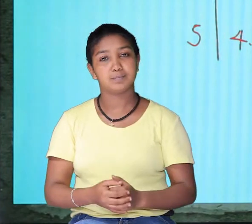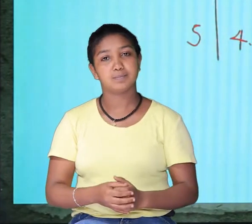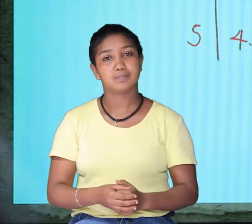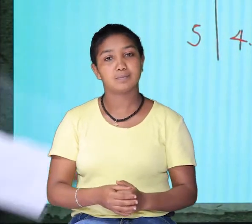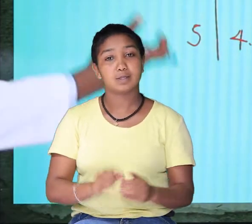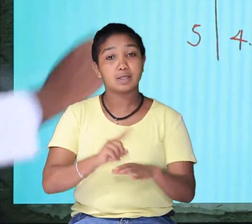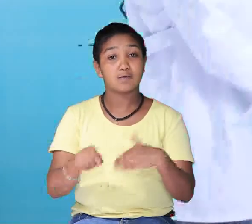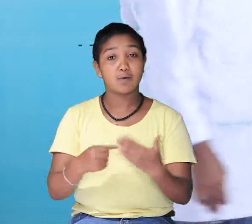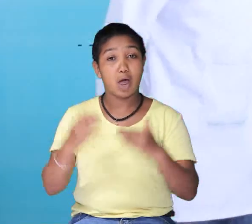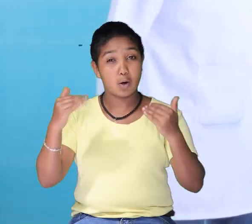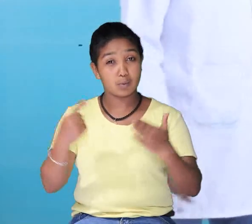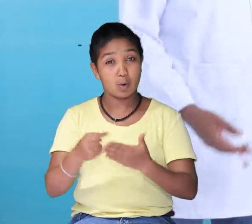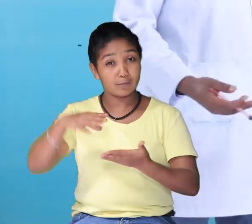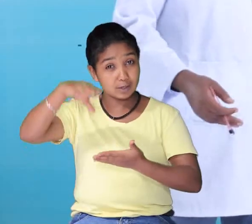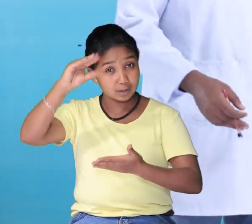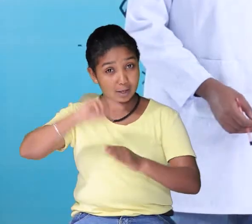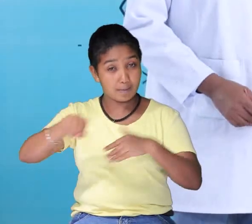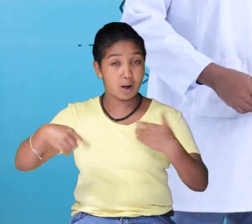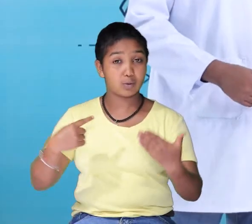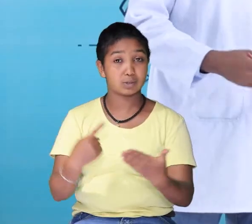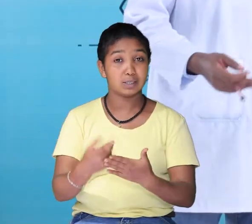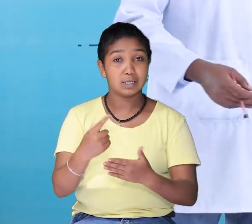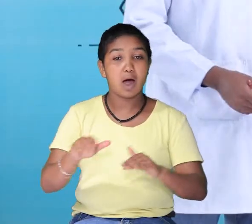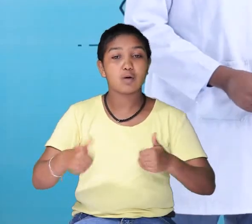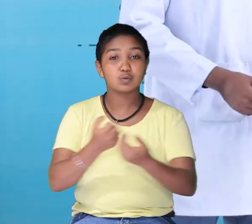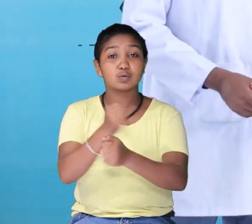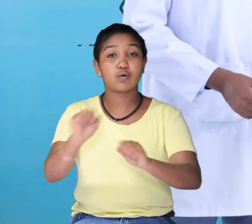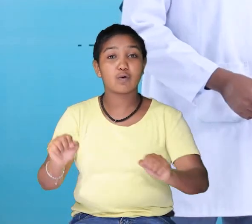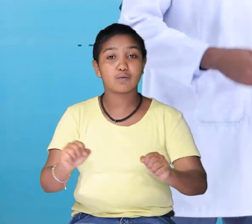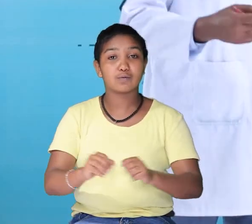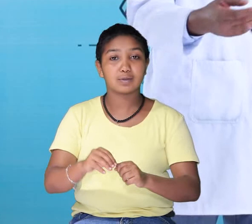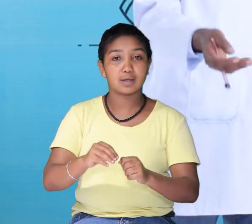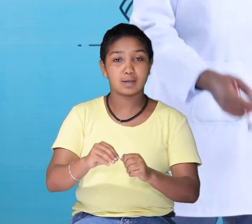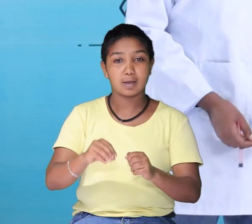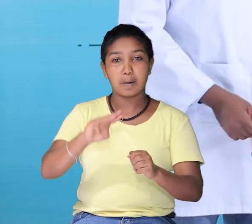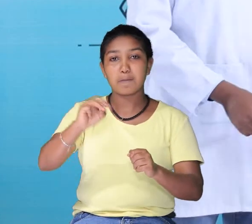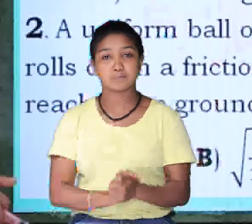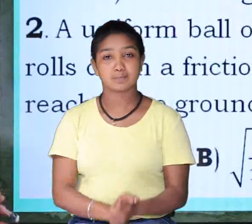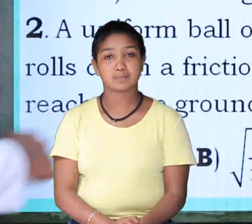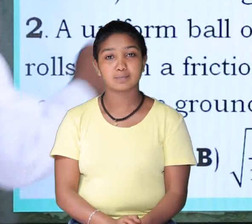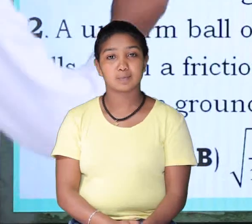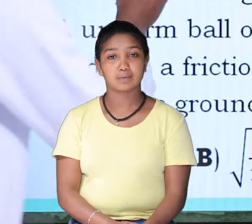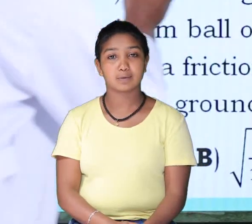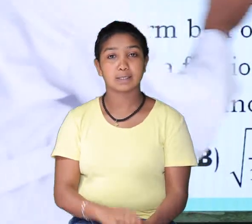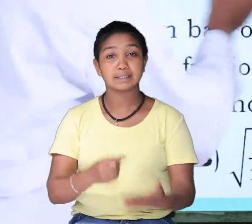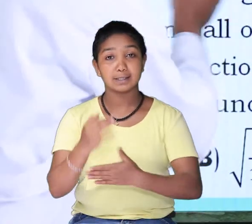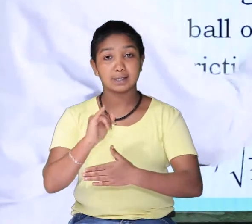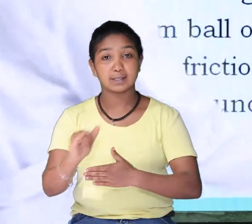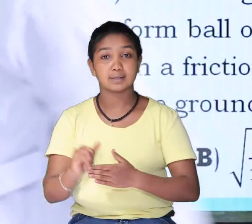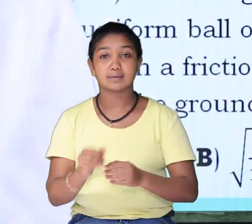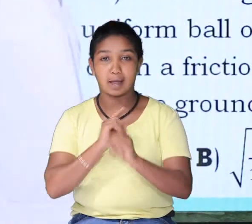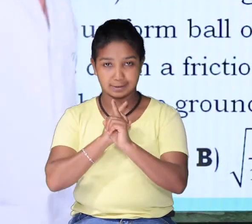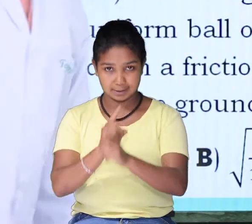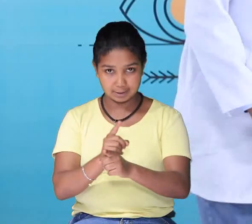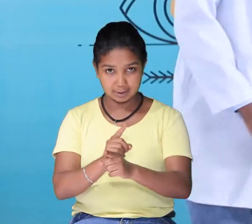value. Therefore, I hope you've learned about how to solve the matrix concept in your vector form. This is the